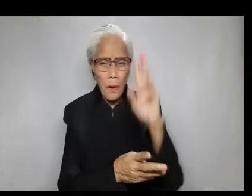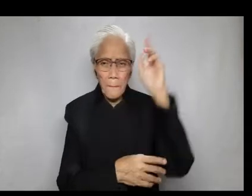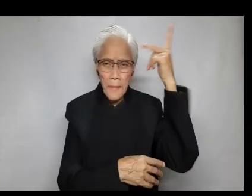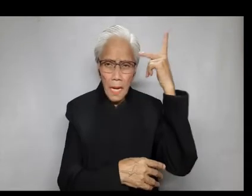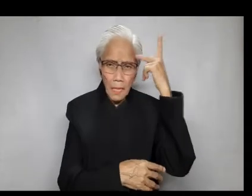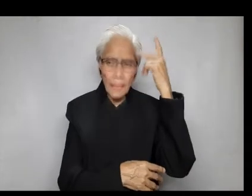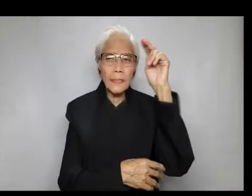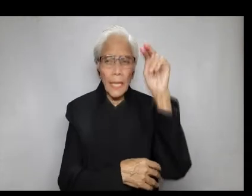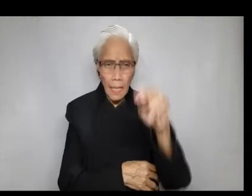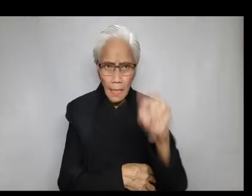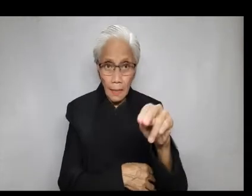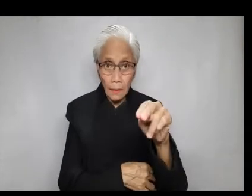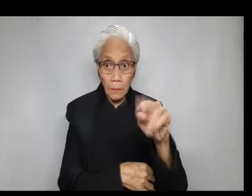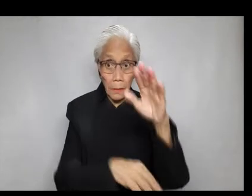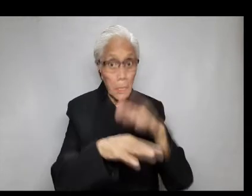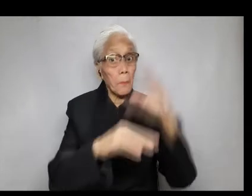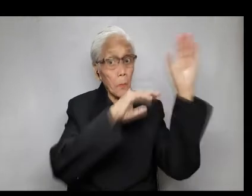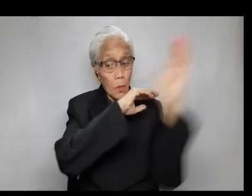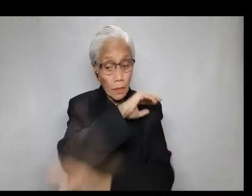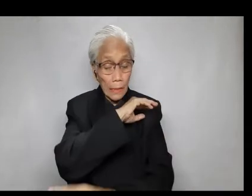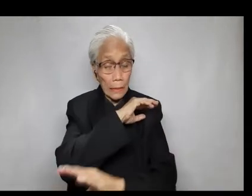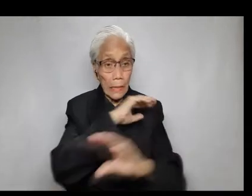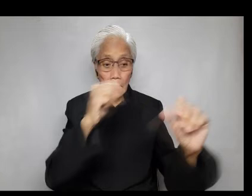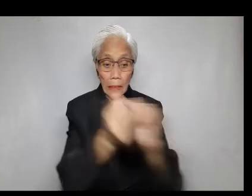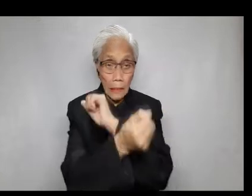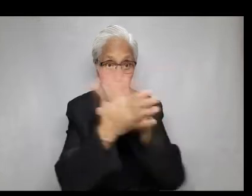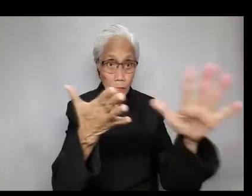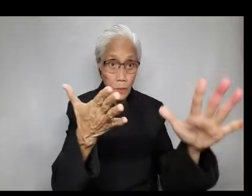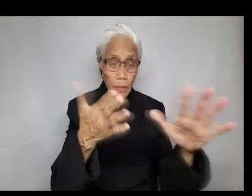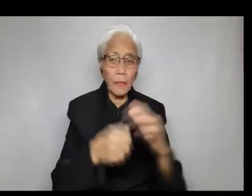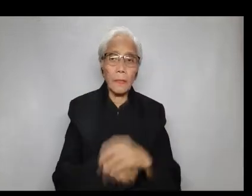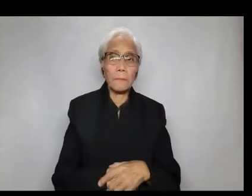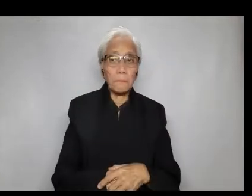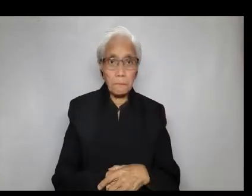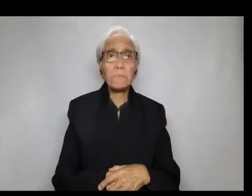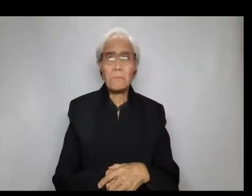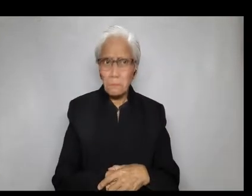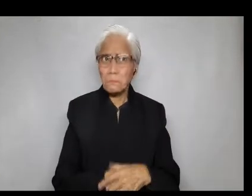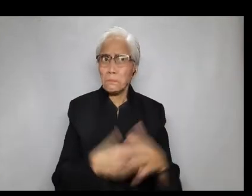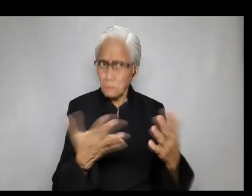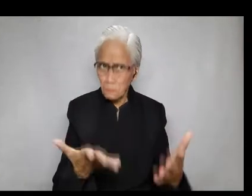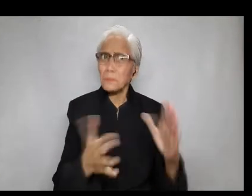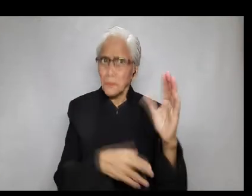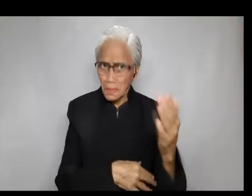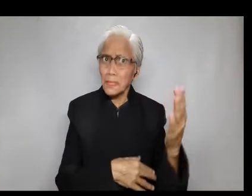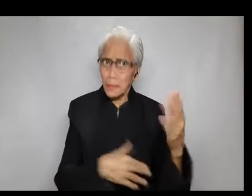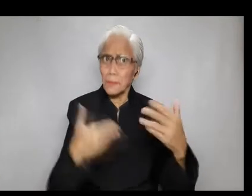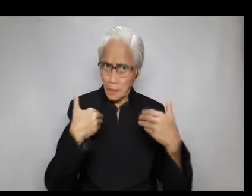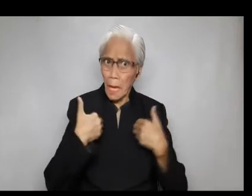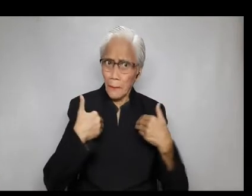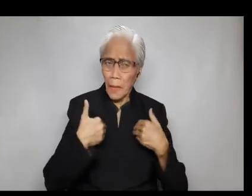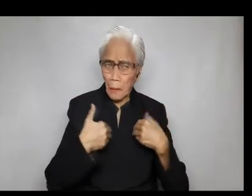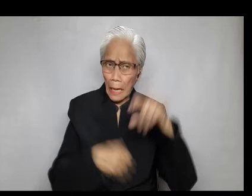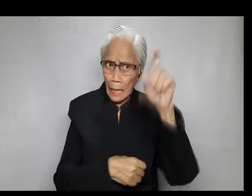religion, our commerce, or our politics, need to be called out, condemned, and destroyed.